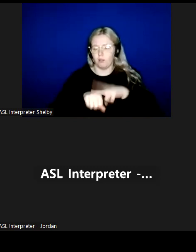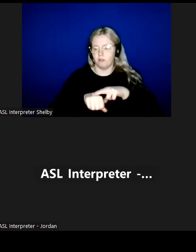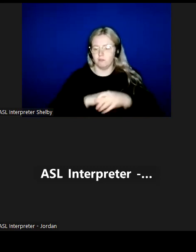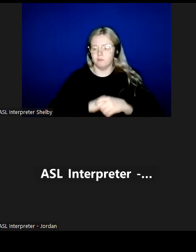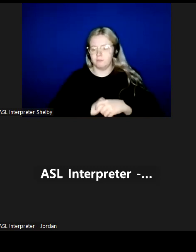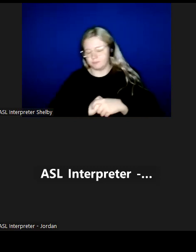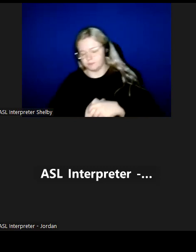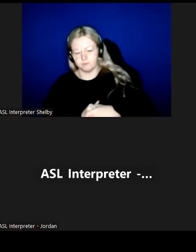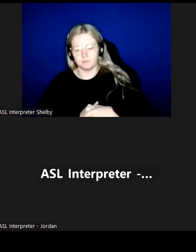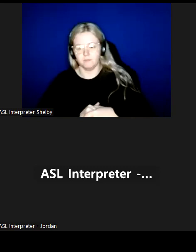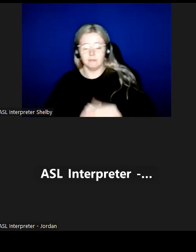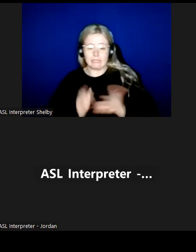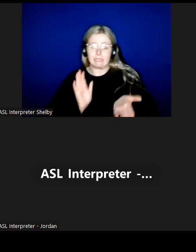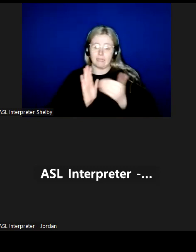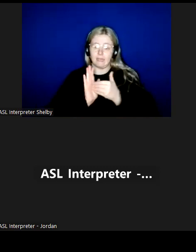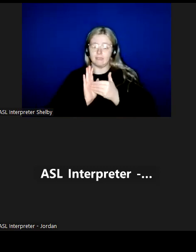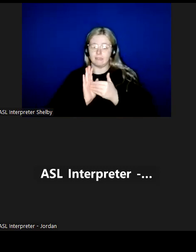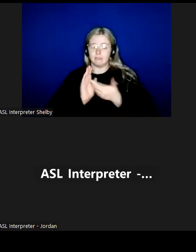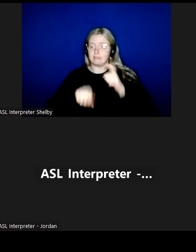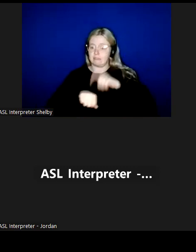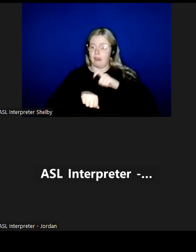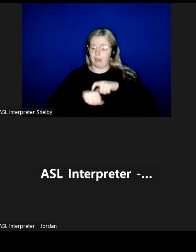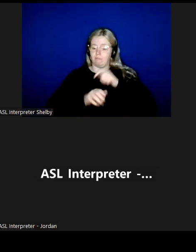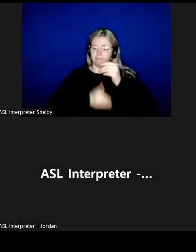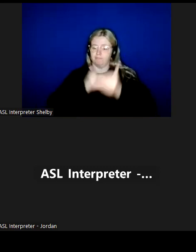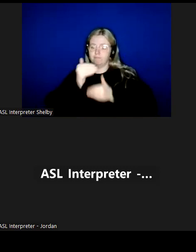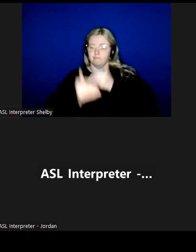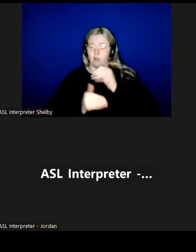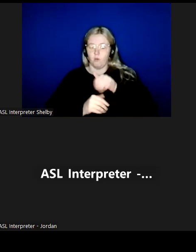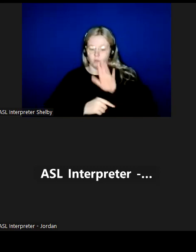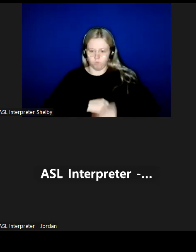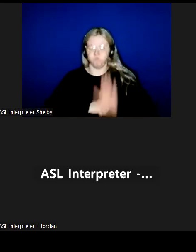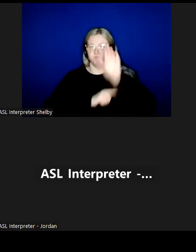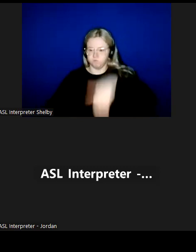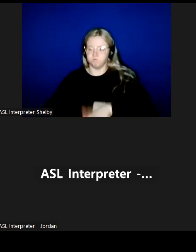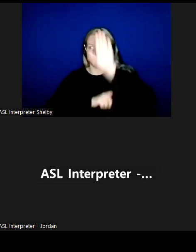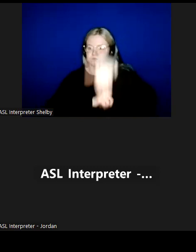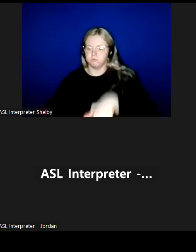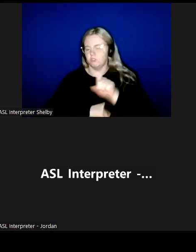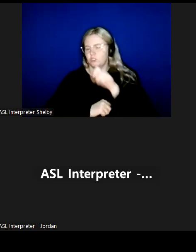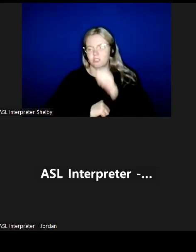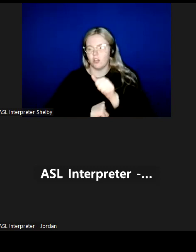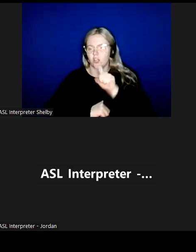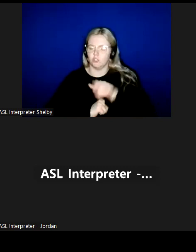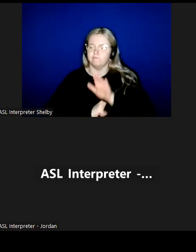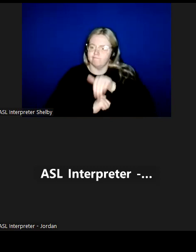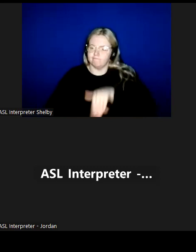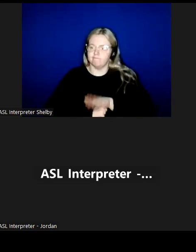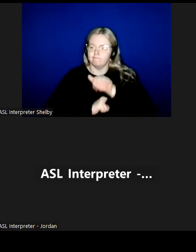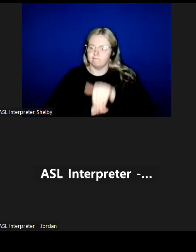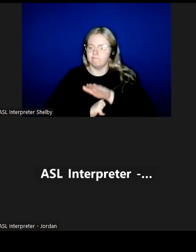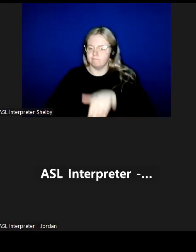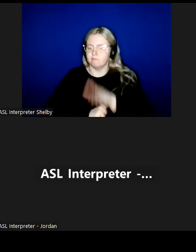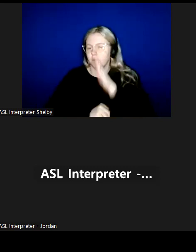generally over time, the waves will become less powerful as you learn to manage them along the way.